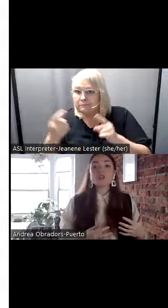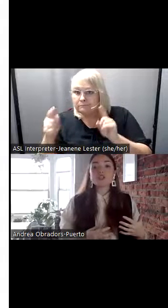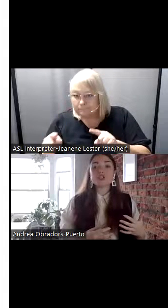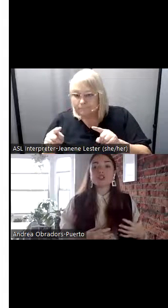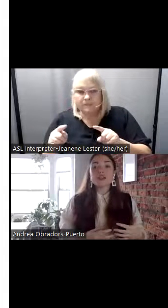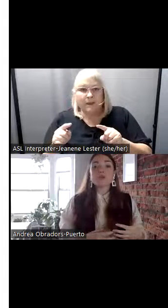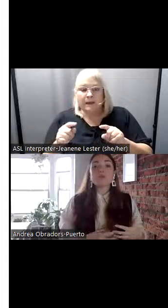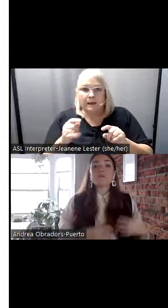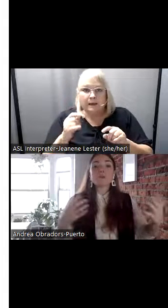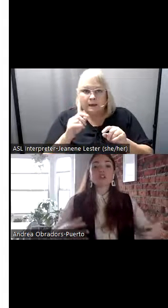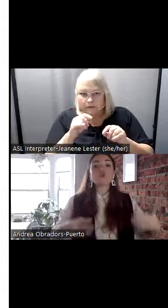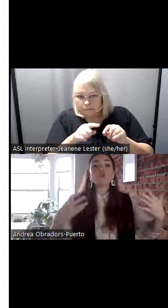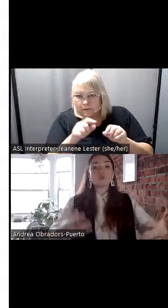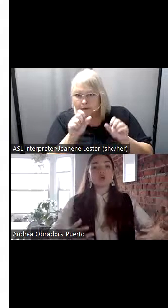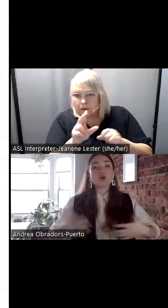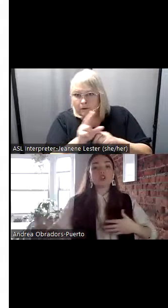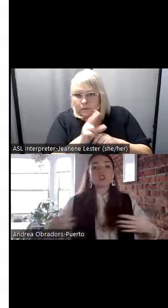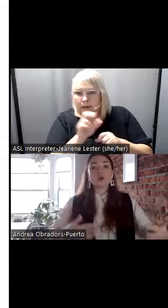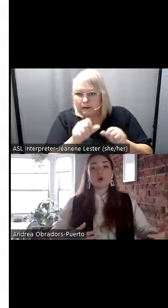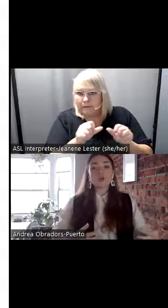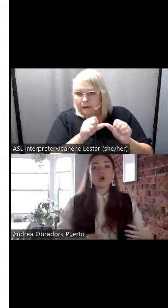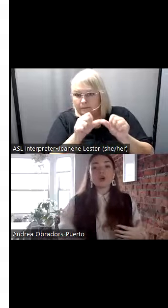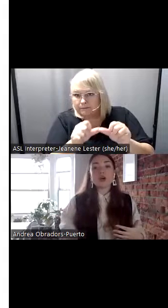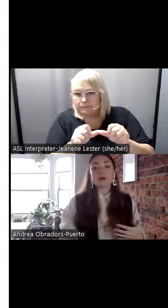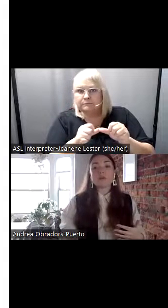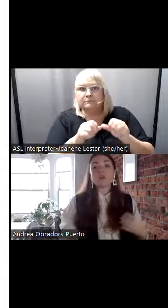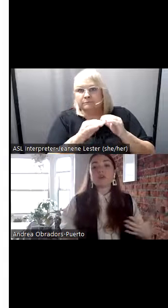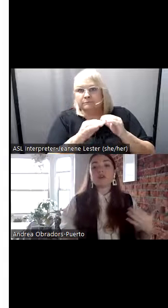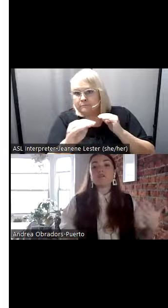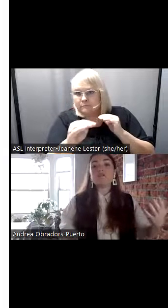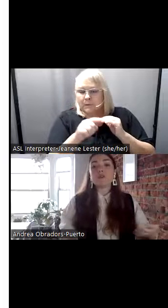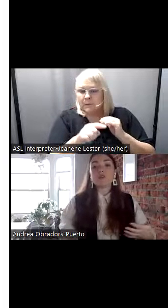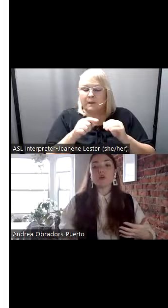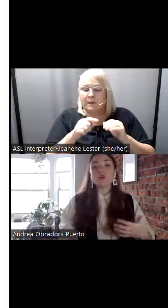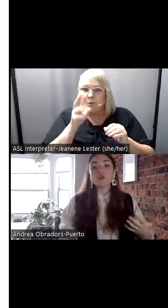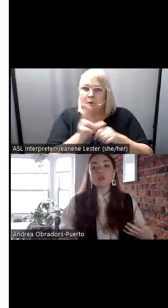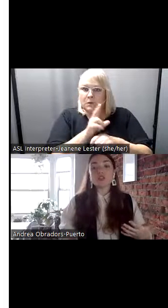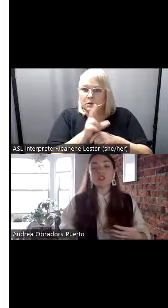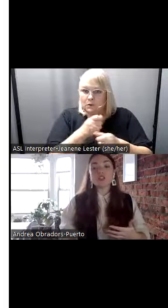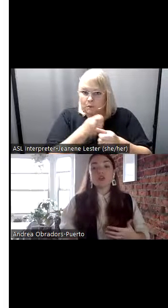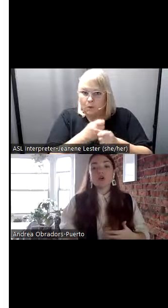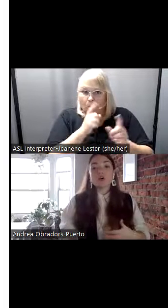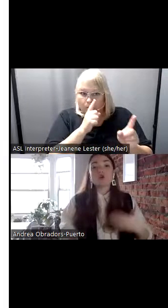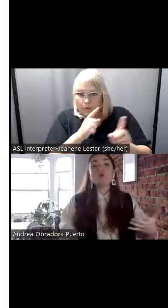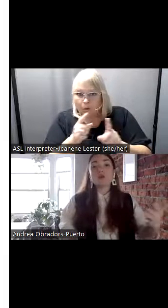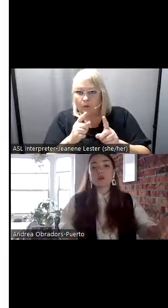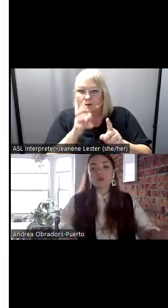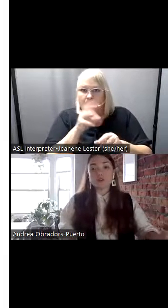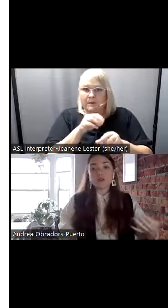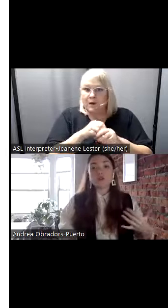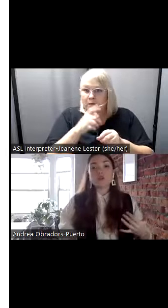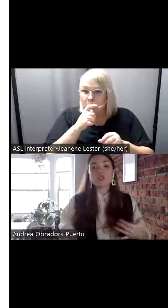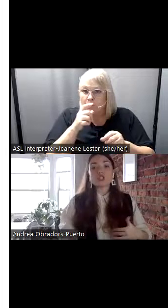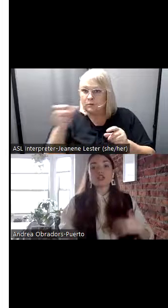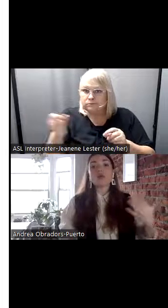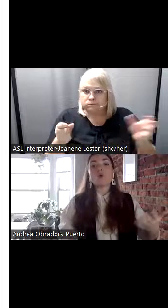and solutions that we can make to support project goals that will be involved in those solutions, or who will be involved